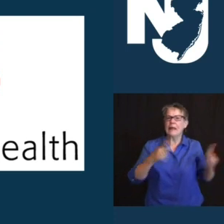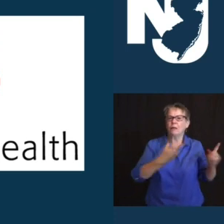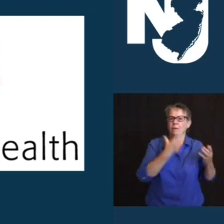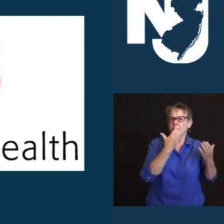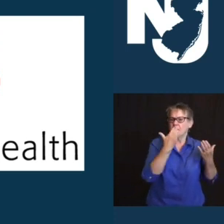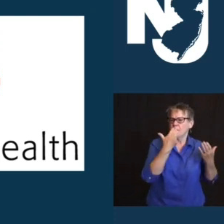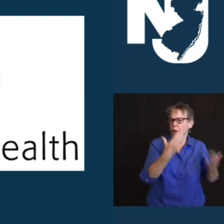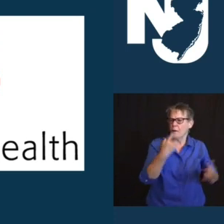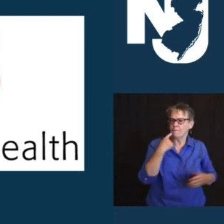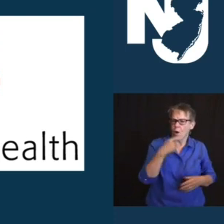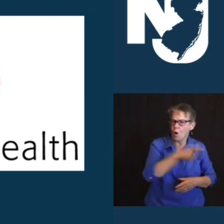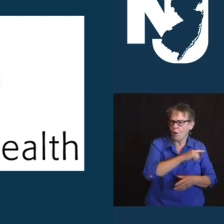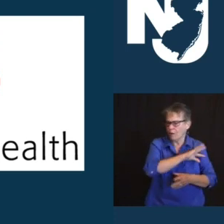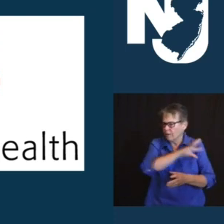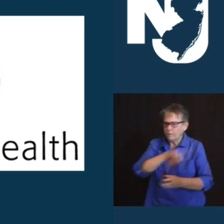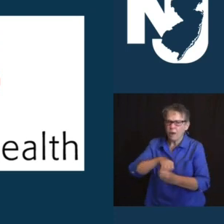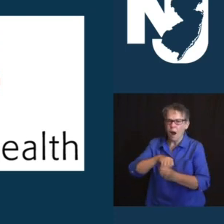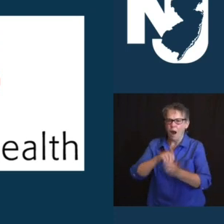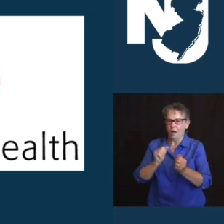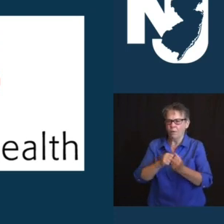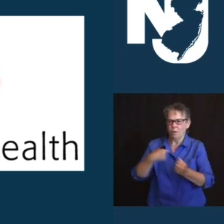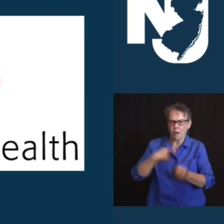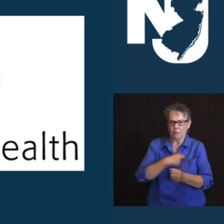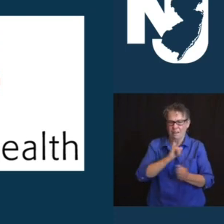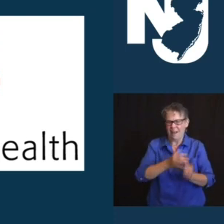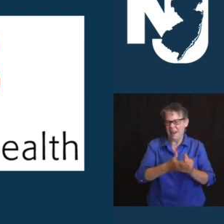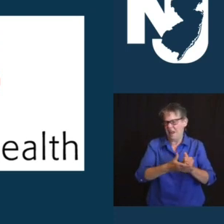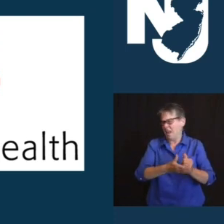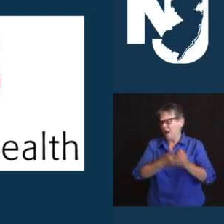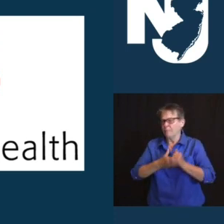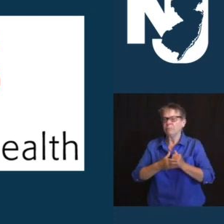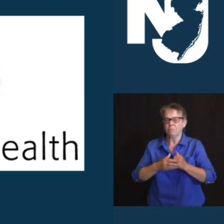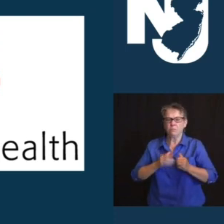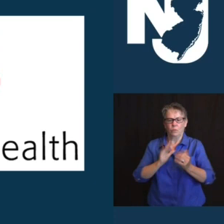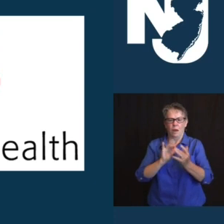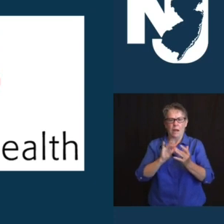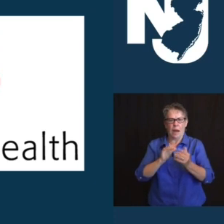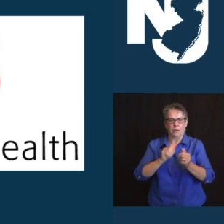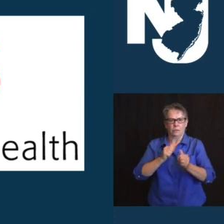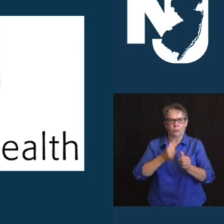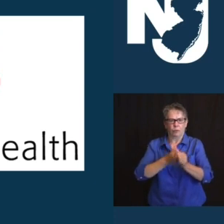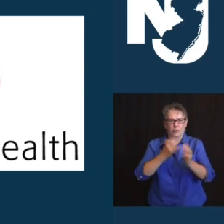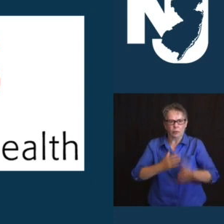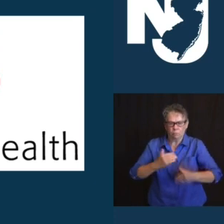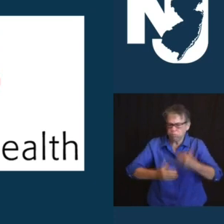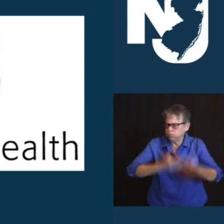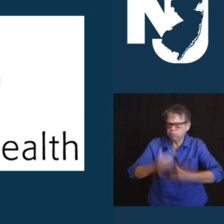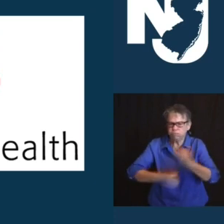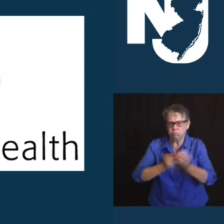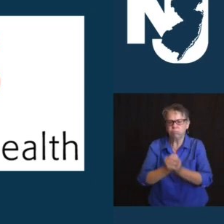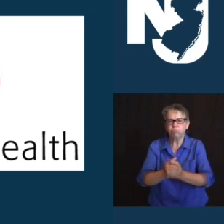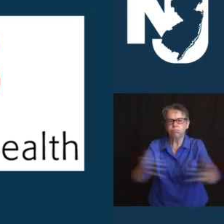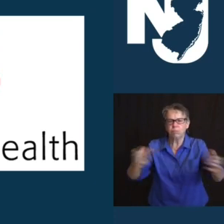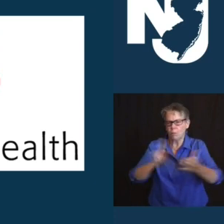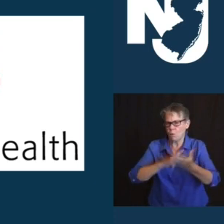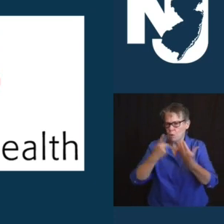in our state's restart and recovery. Before we hear from them, we do have a couple of announcements to